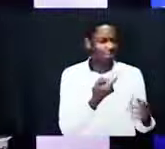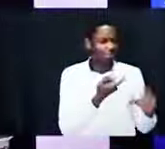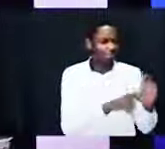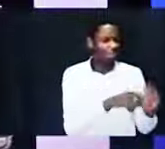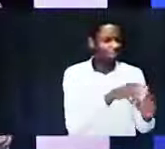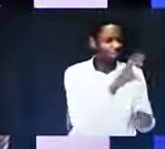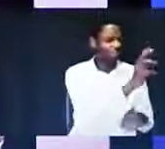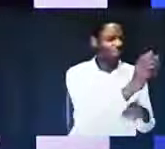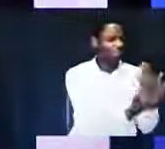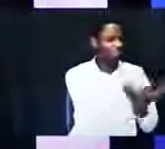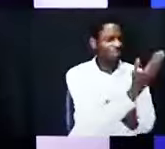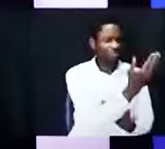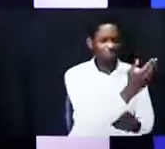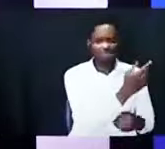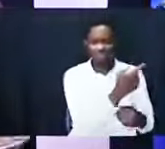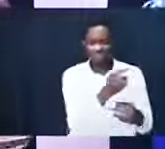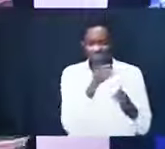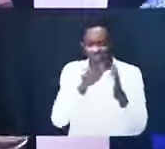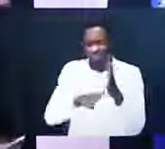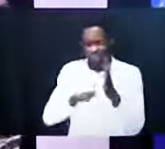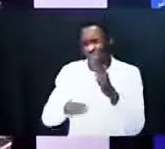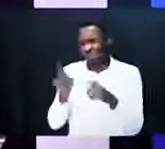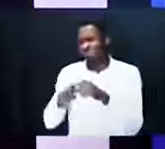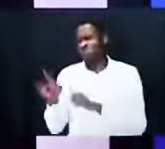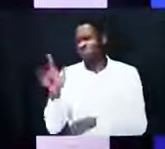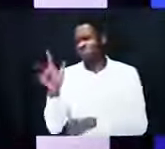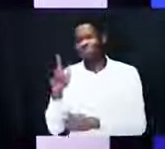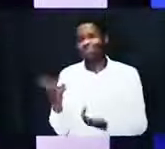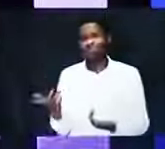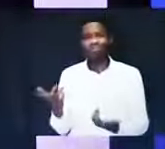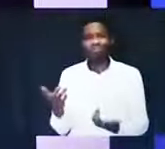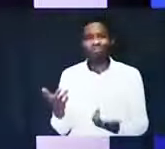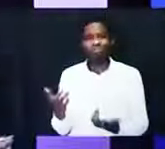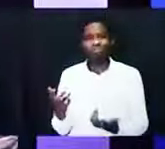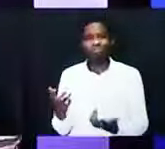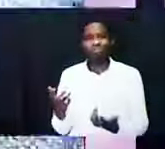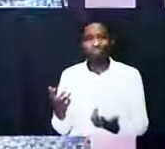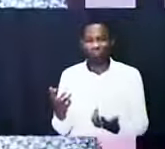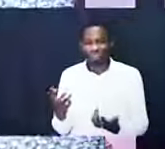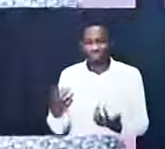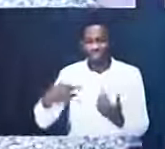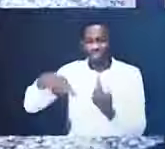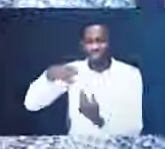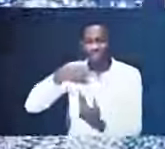See, if we want real revival, let's remove the around.